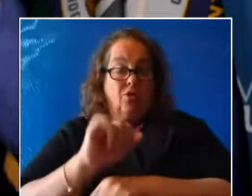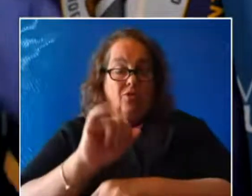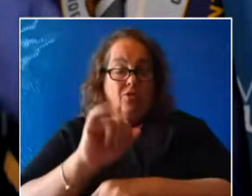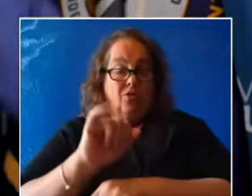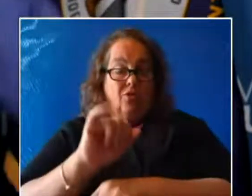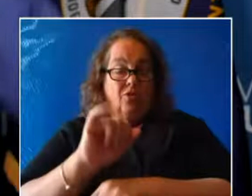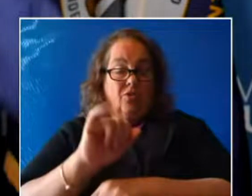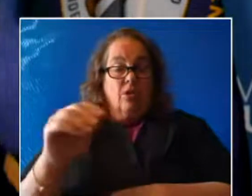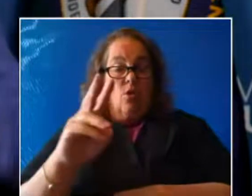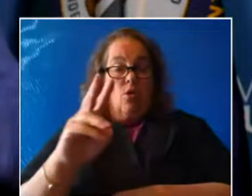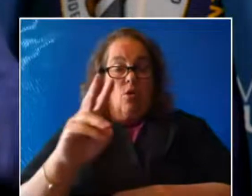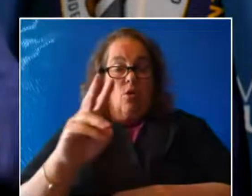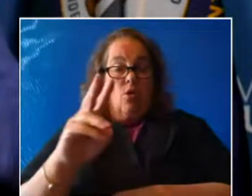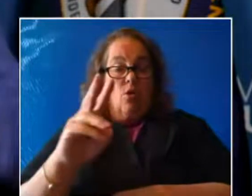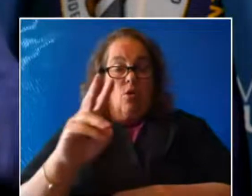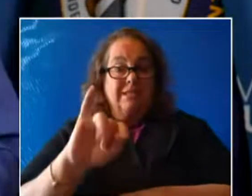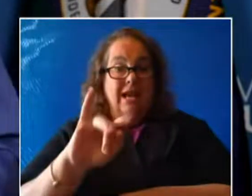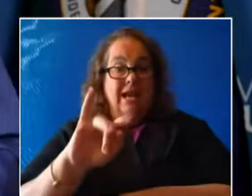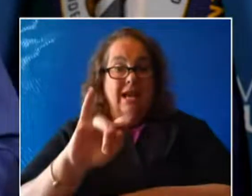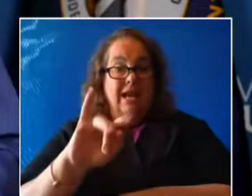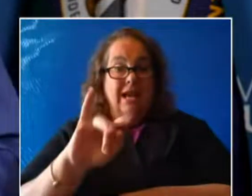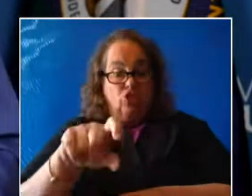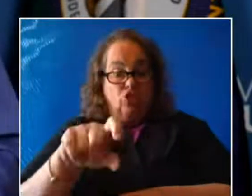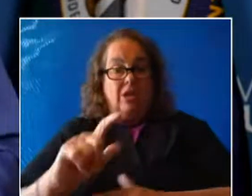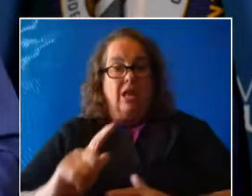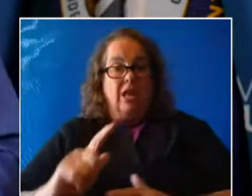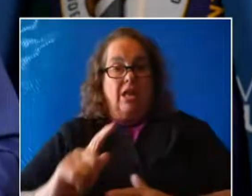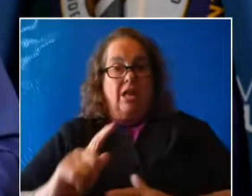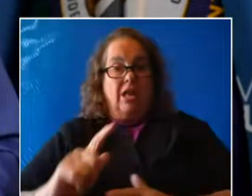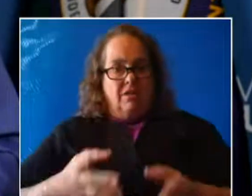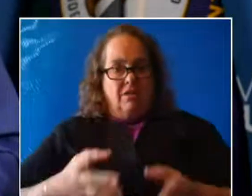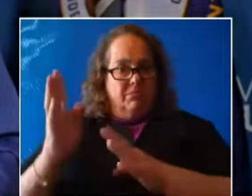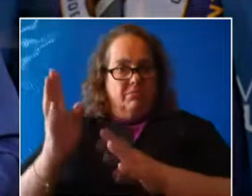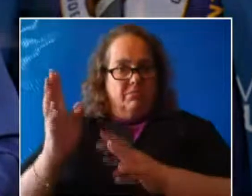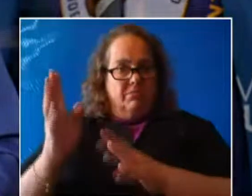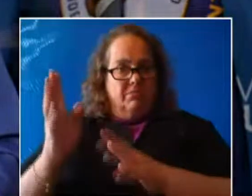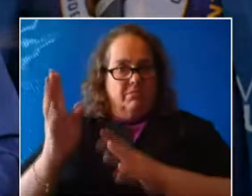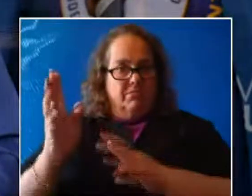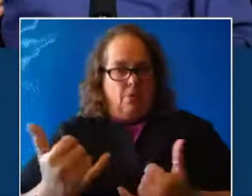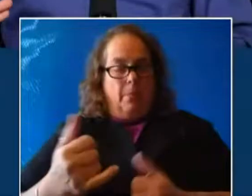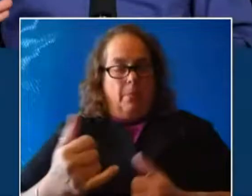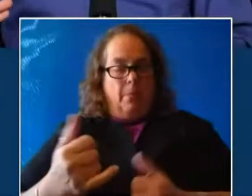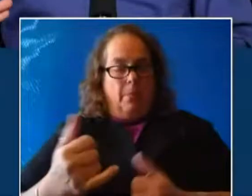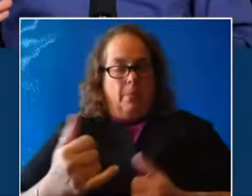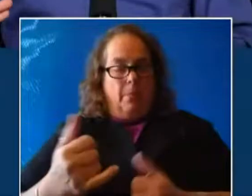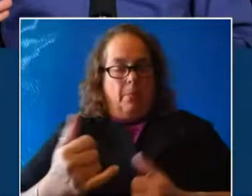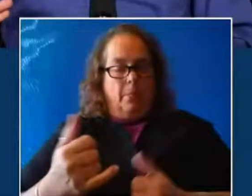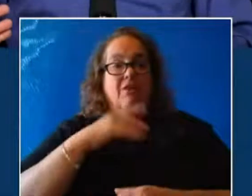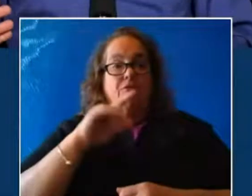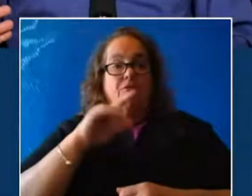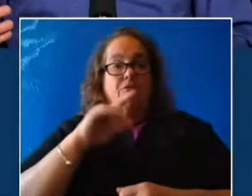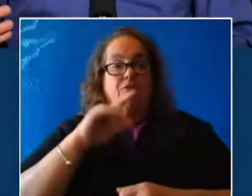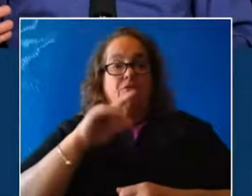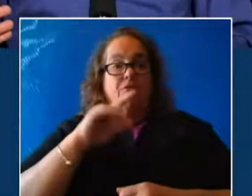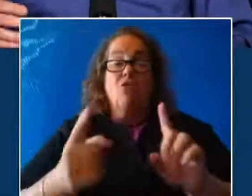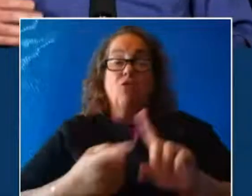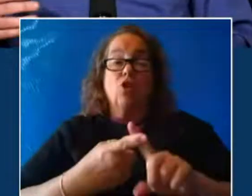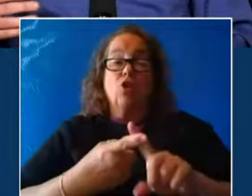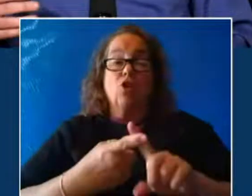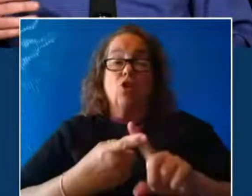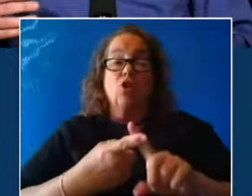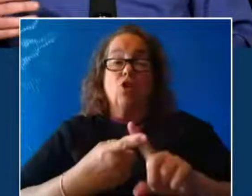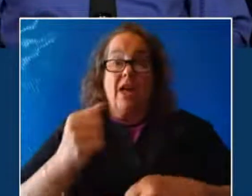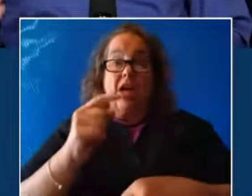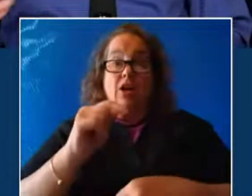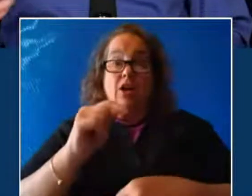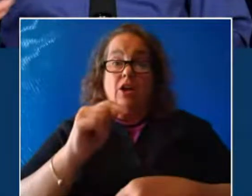live here during the presser. If you could show my first slide, James. The first Healthy at Work guidelines and requirements